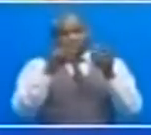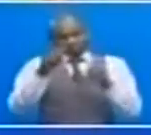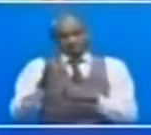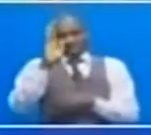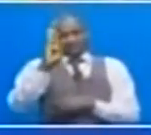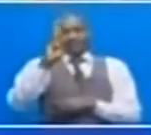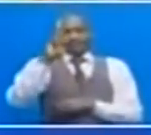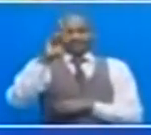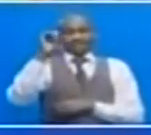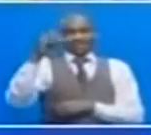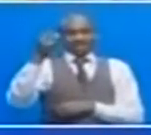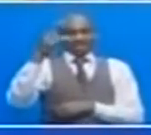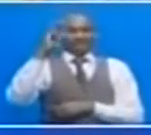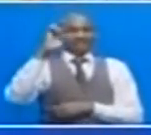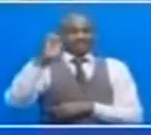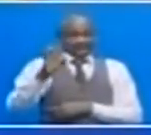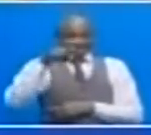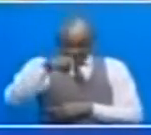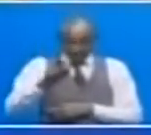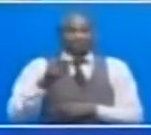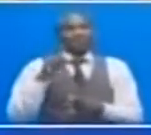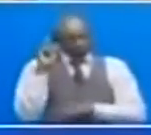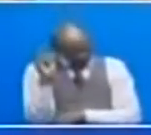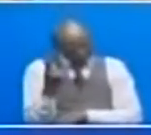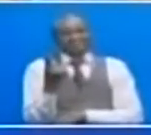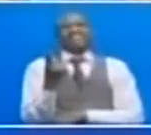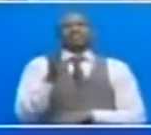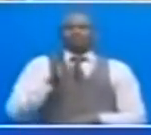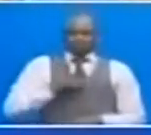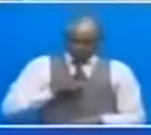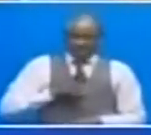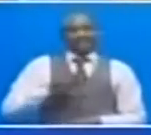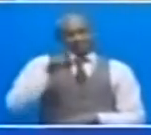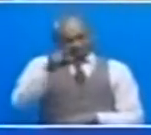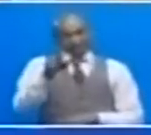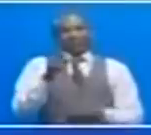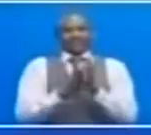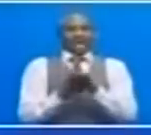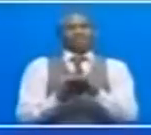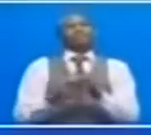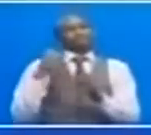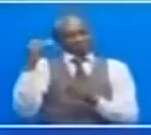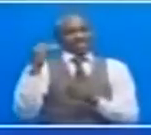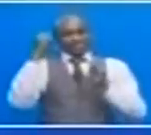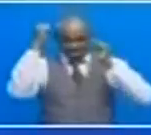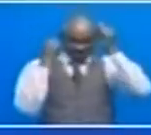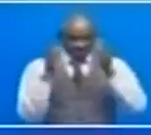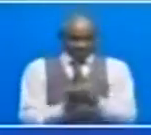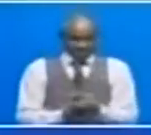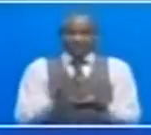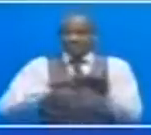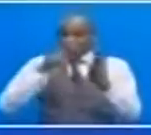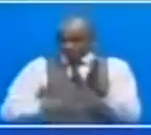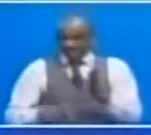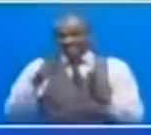Brigadier Fatuma Abdi. She will, however, go down in the country's history for becoming the first female brigadier in the Kenya Defence Forces. This also means